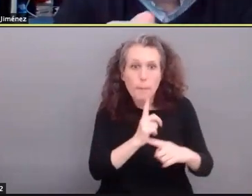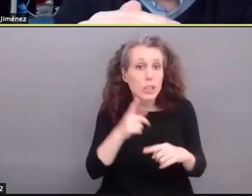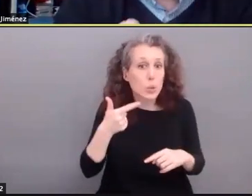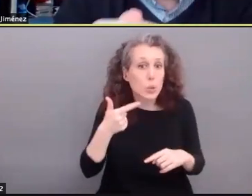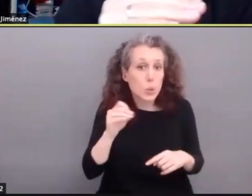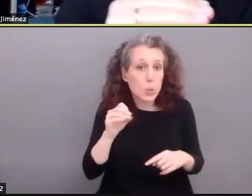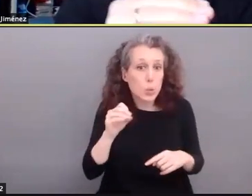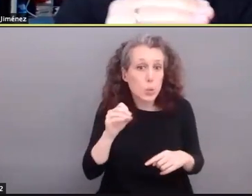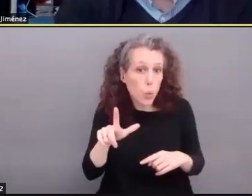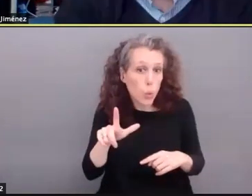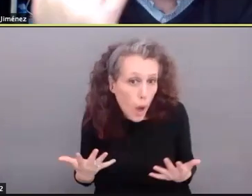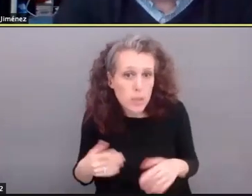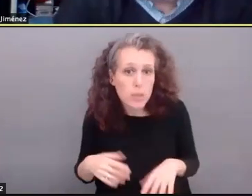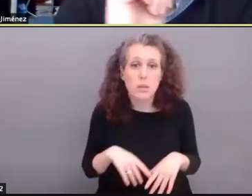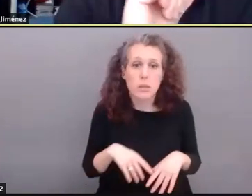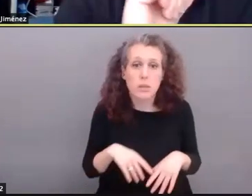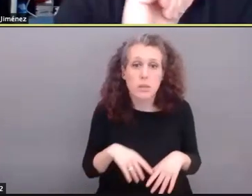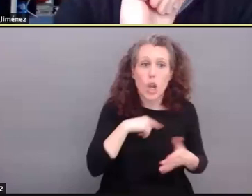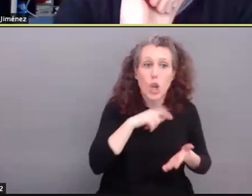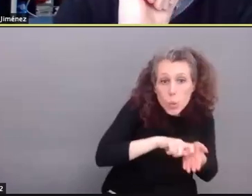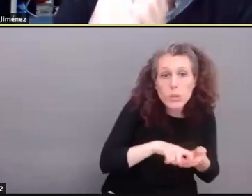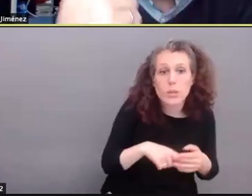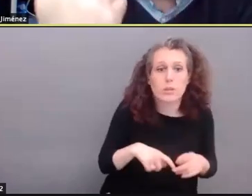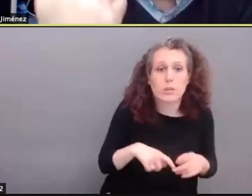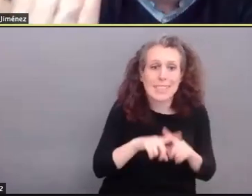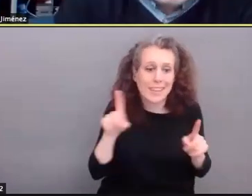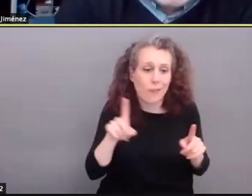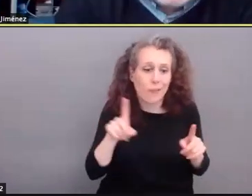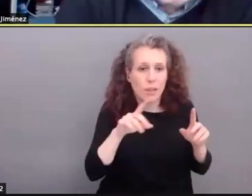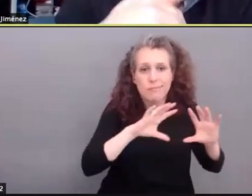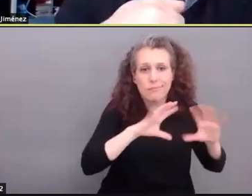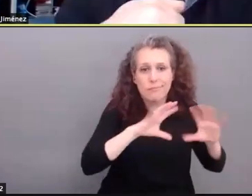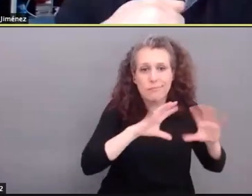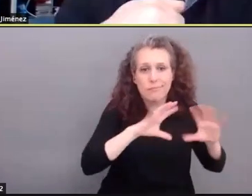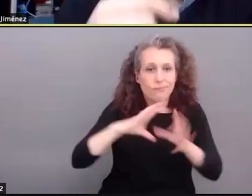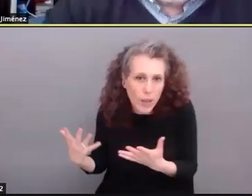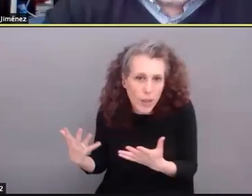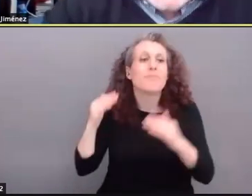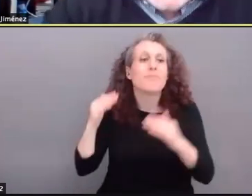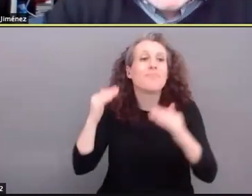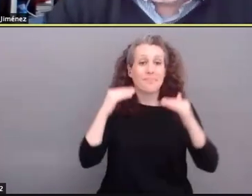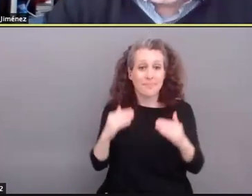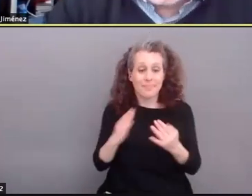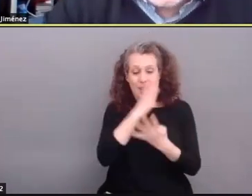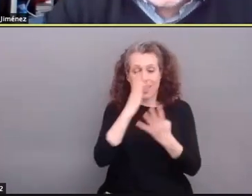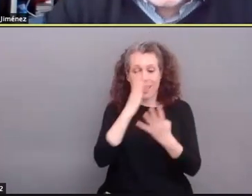our notes and the evidence. And finally, we must